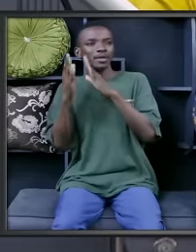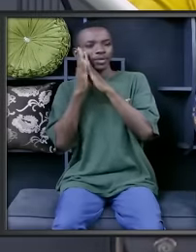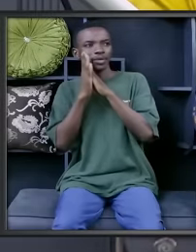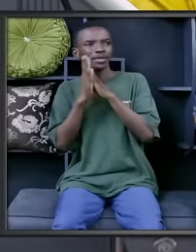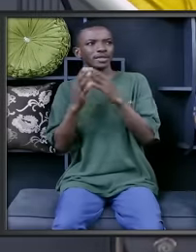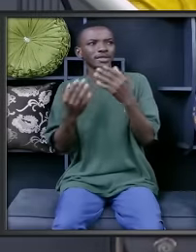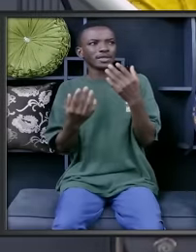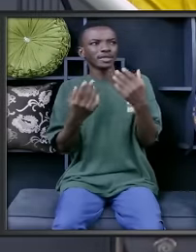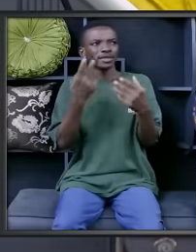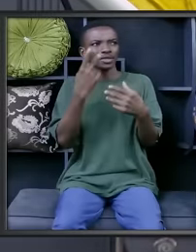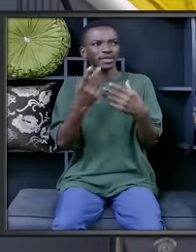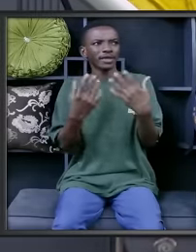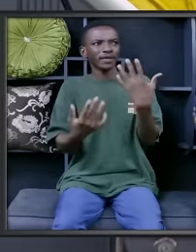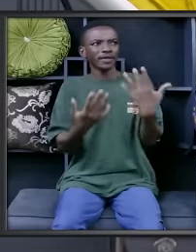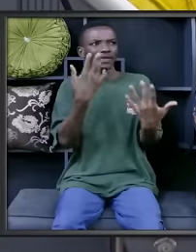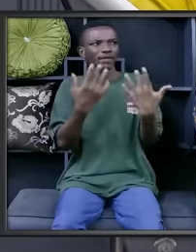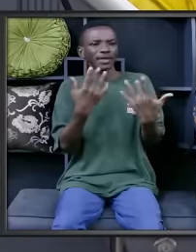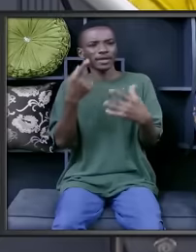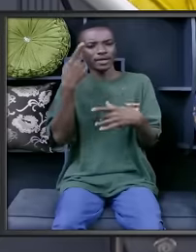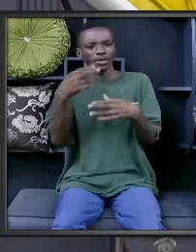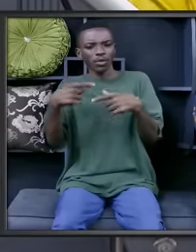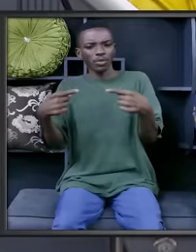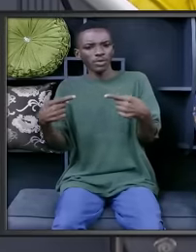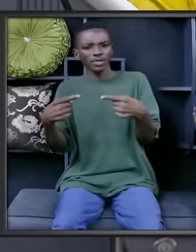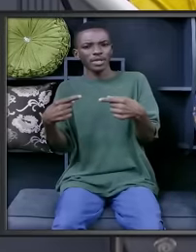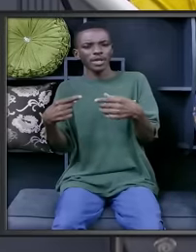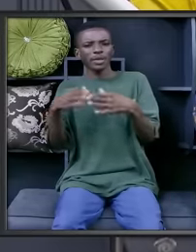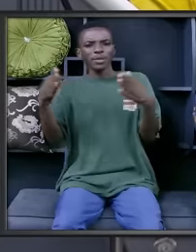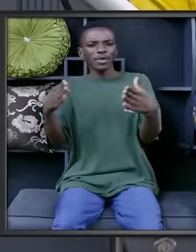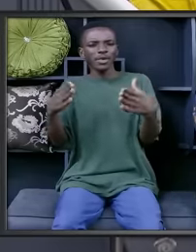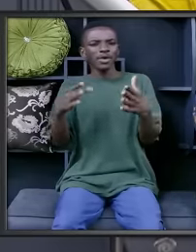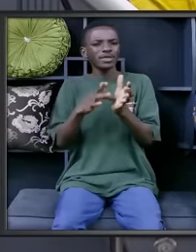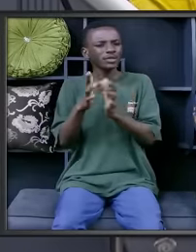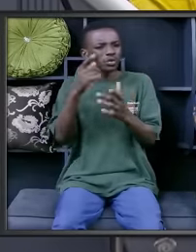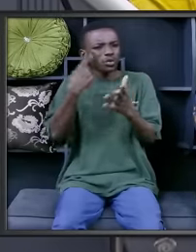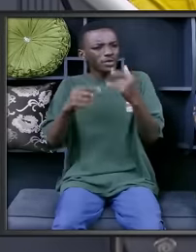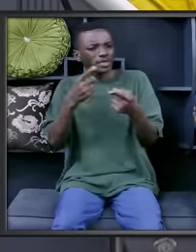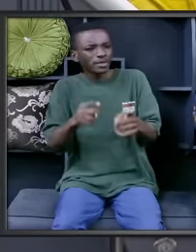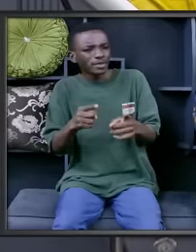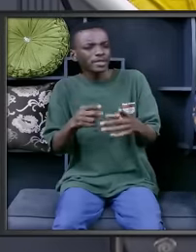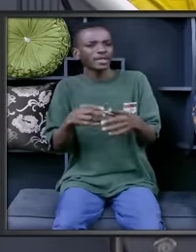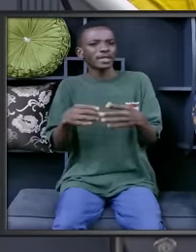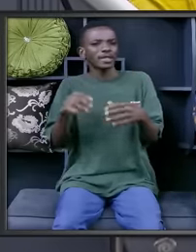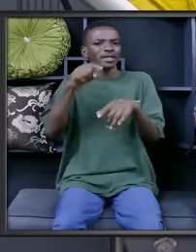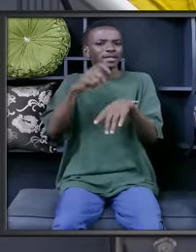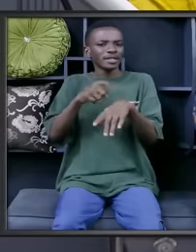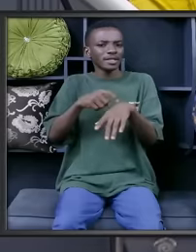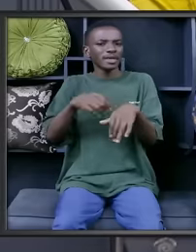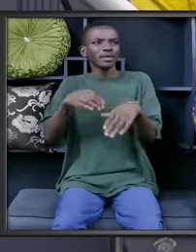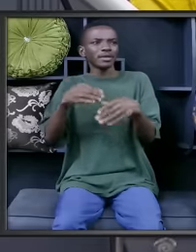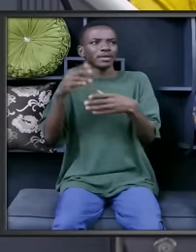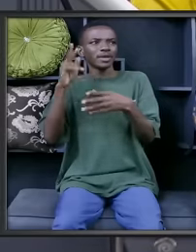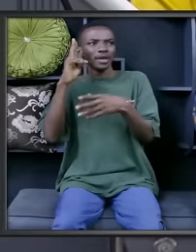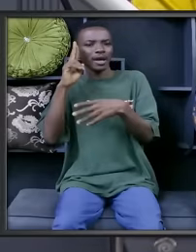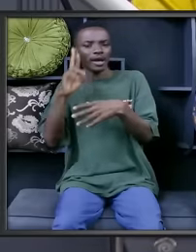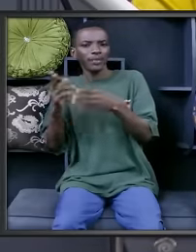see fire for the compound because it's opposite. Mm. Big fire. We they say, Jesus, what is this? Now the time when my people carry me